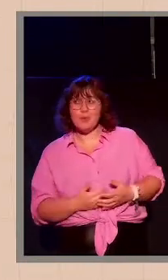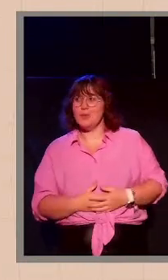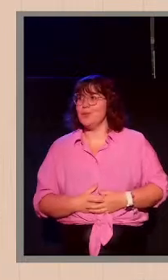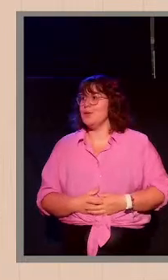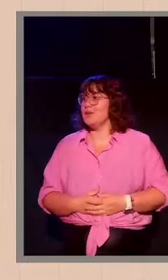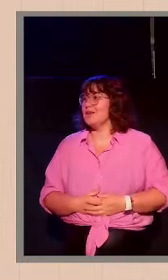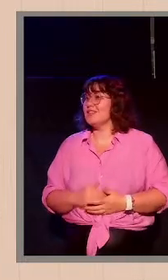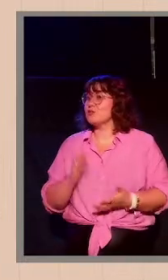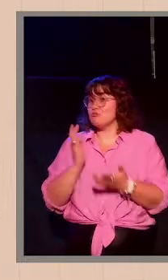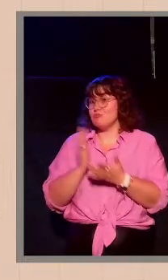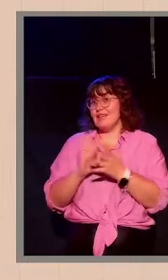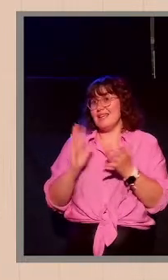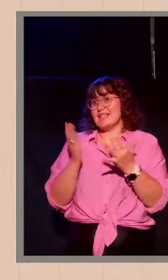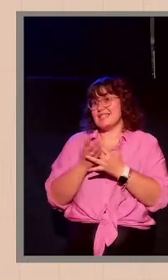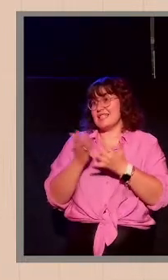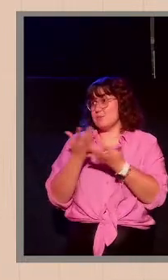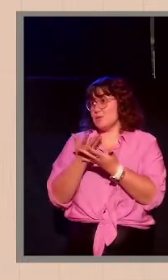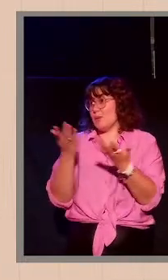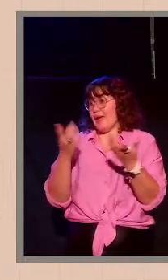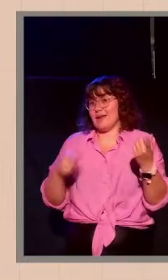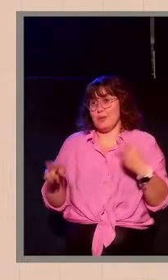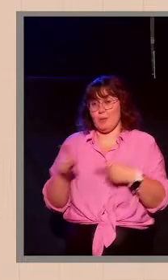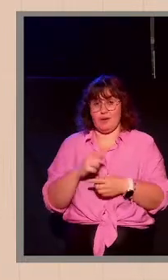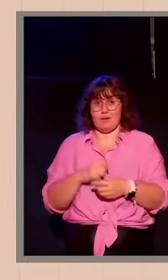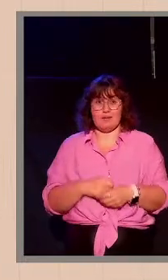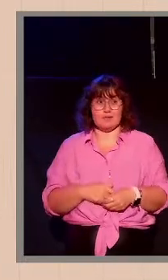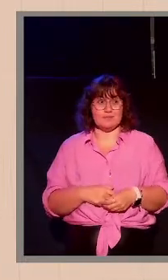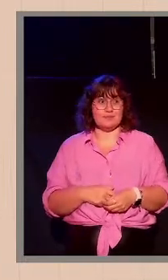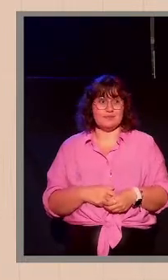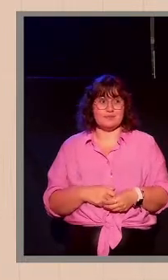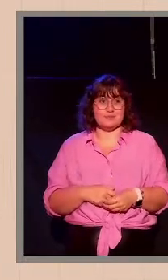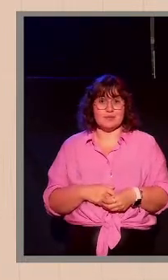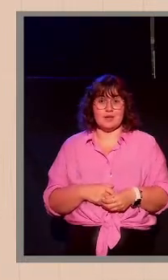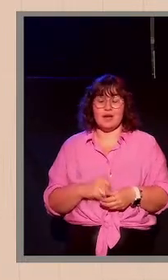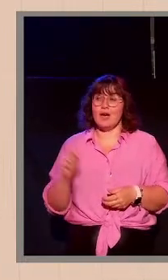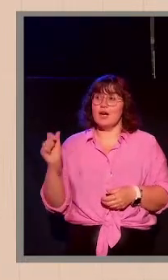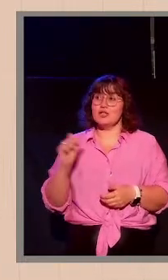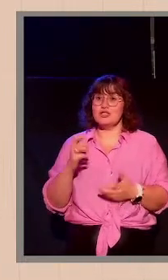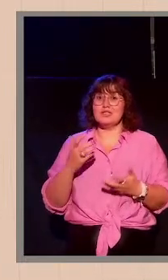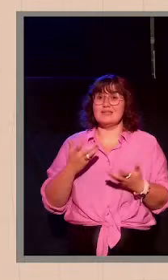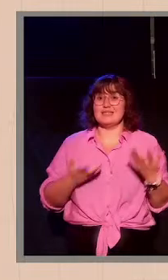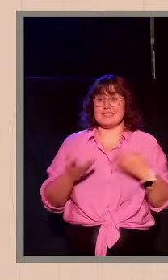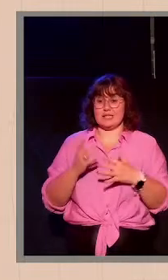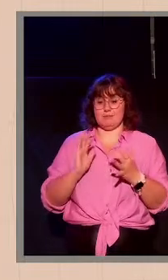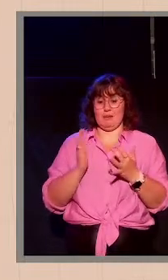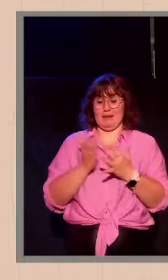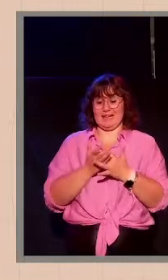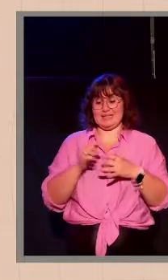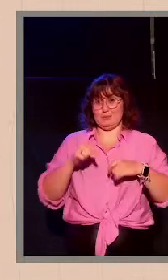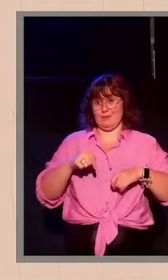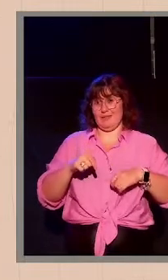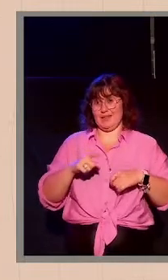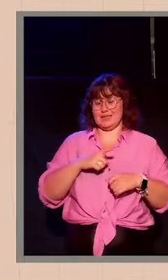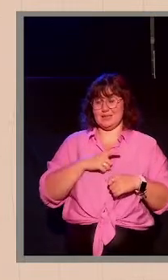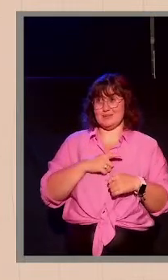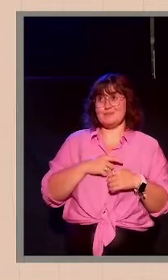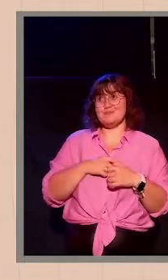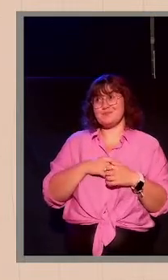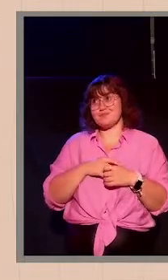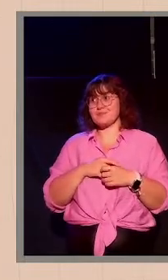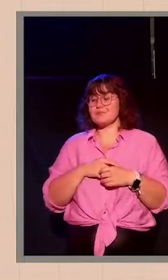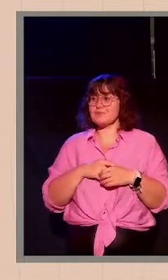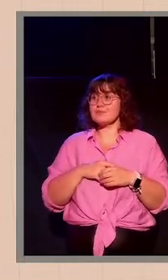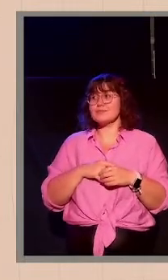So it is accessible to anyone. And I should sort of talk about the accessibility of this. I suppose that